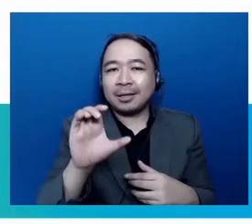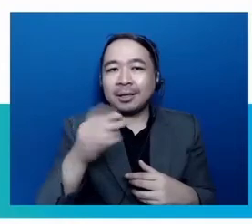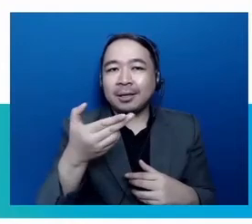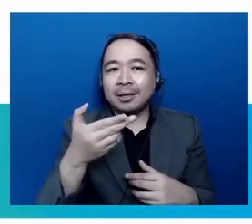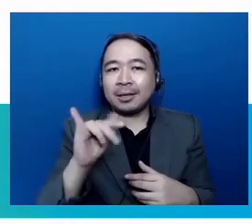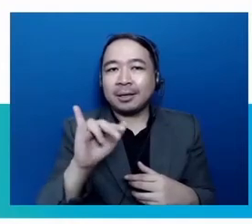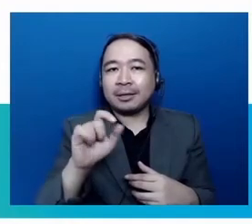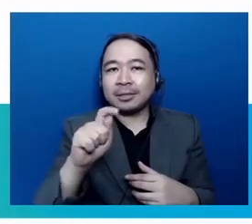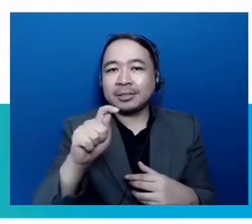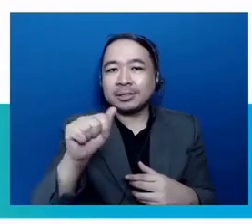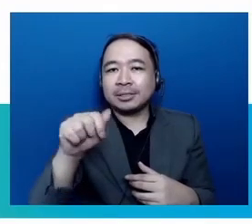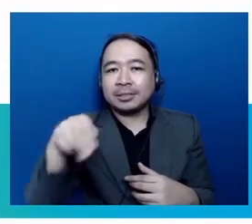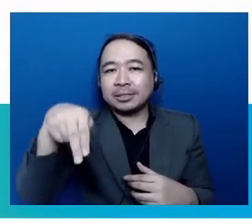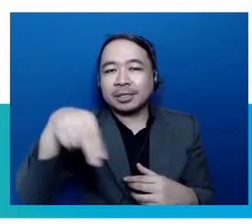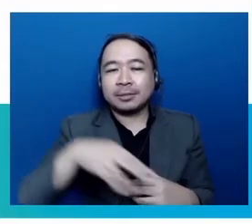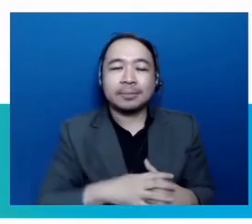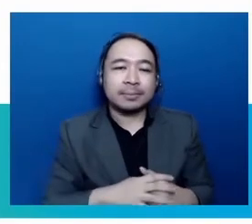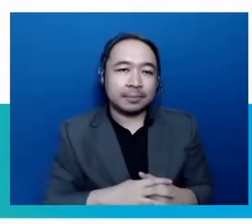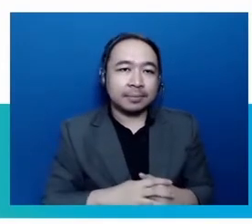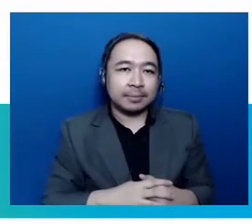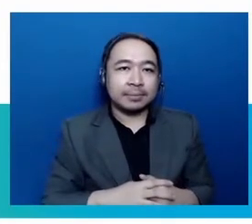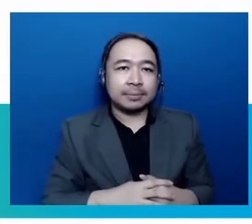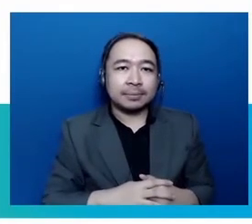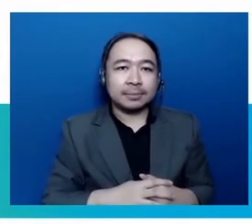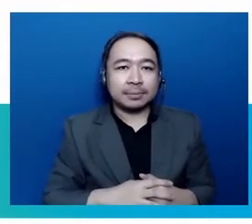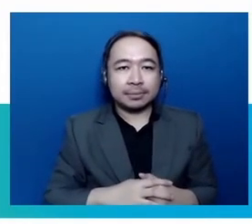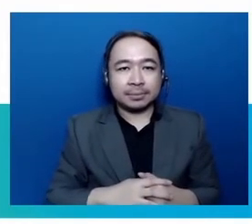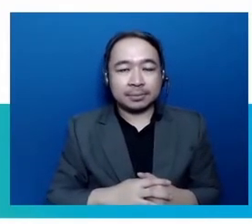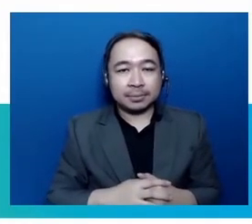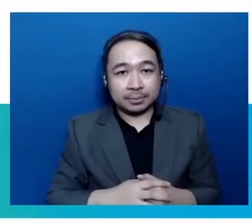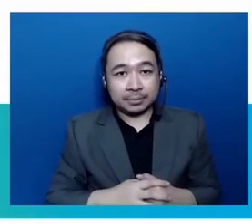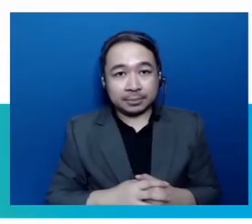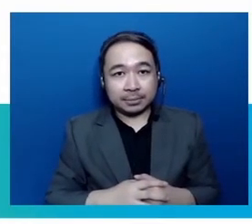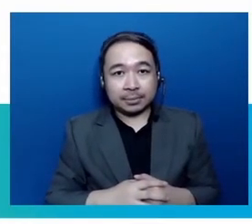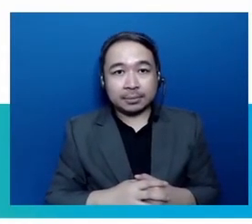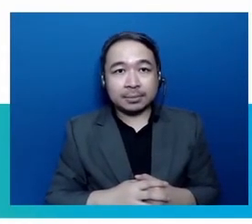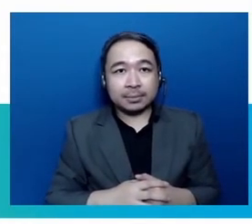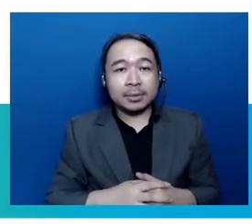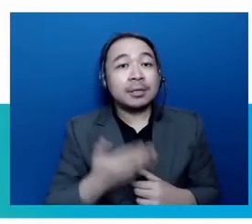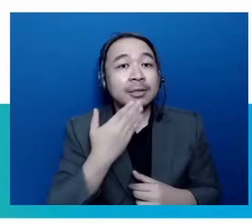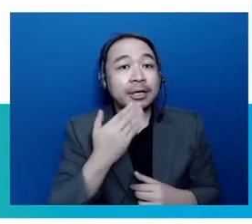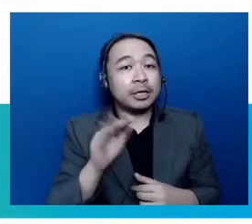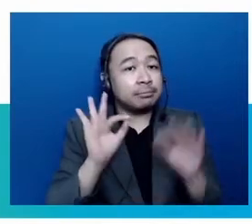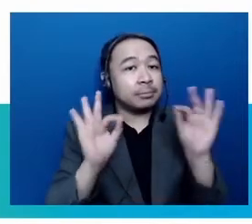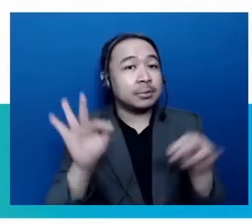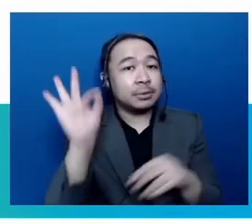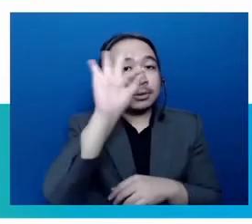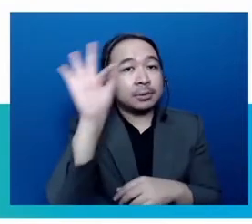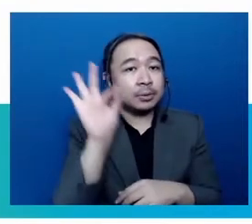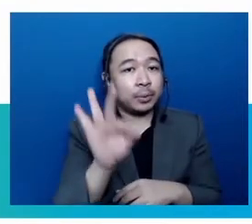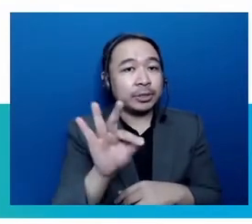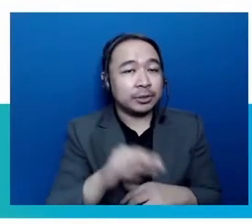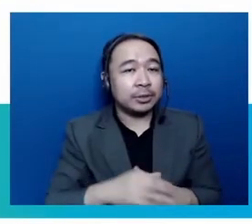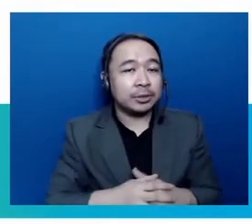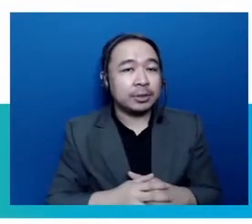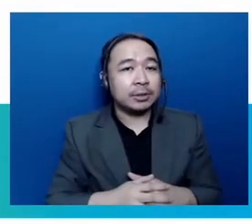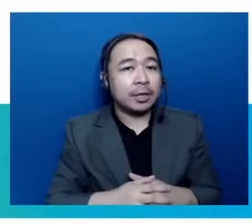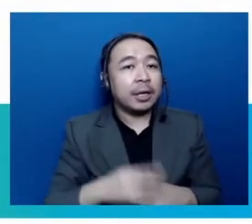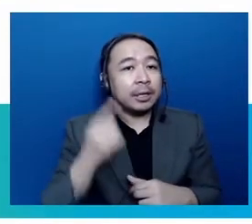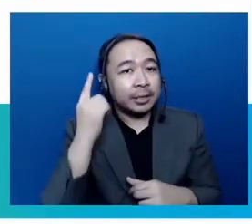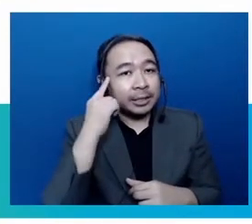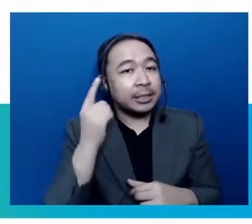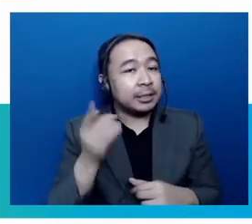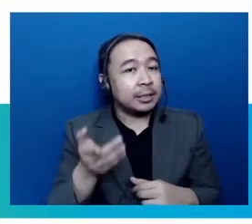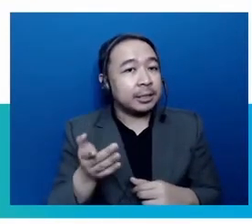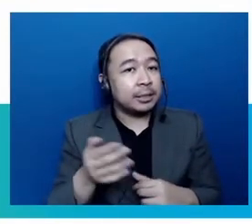Thank you, Ingrid. I sort of think it's a very relevant question, but I also think that the